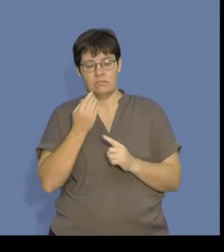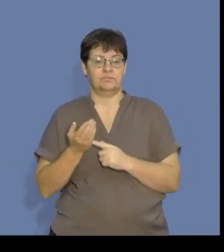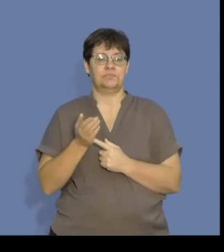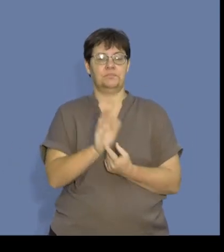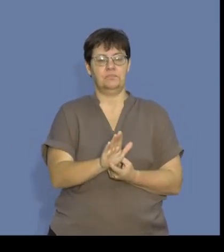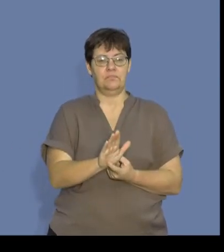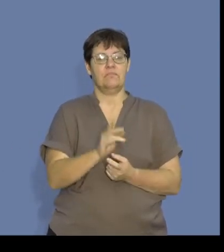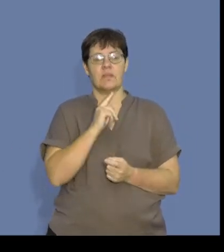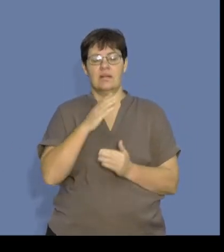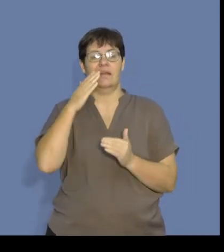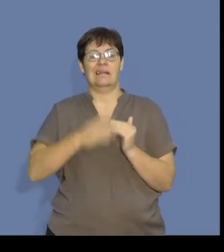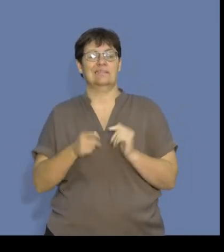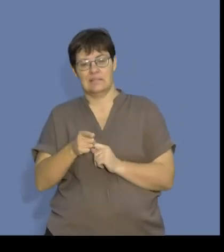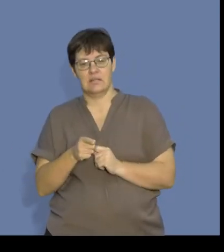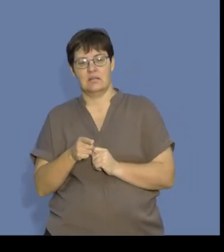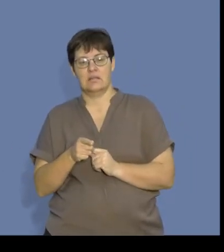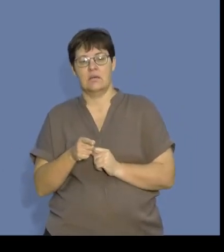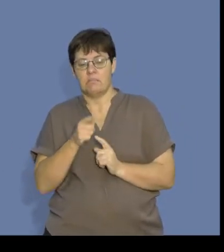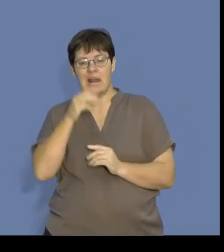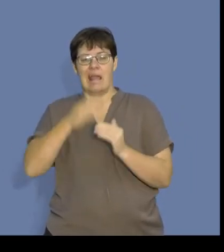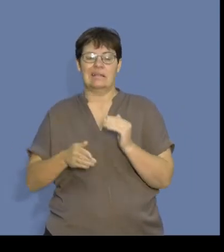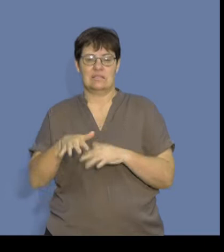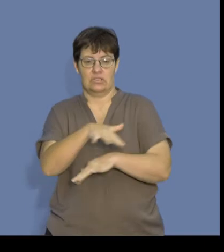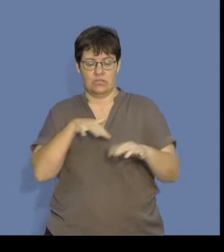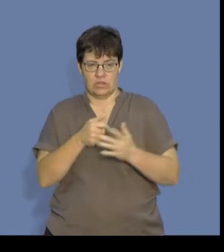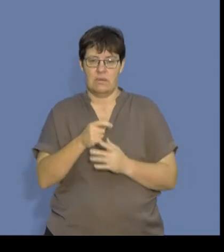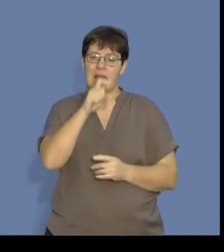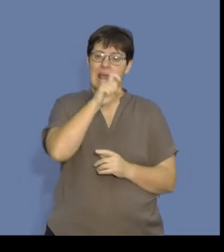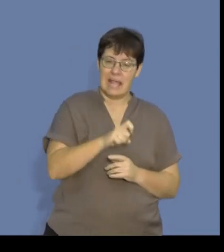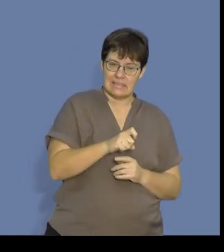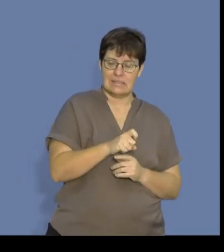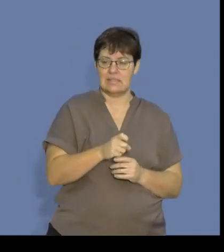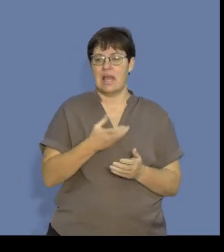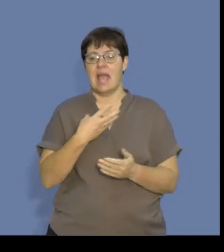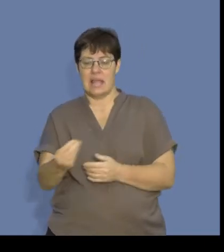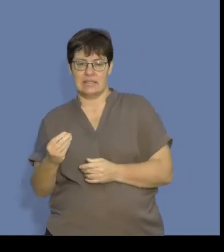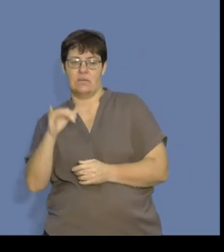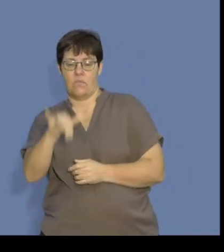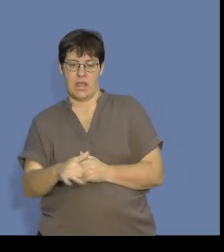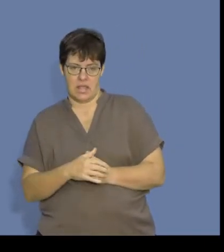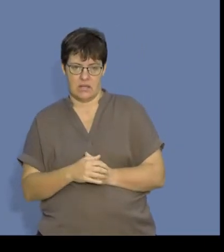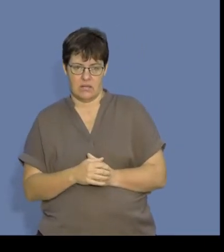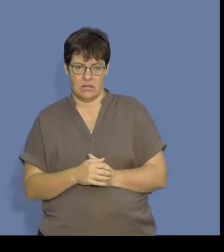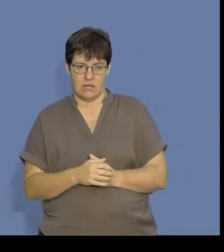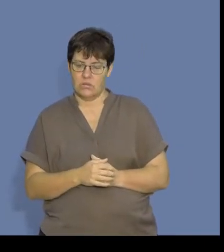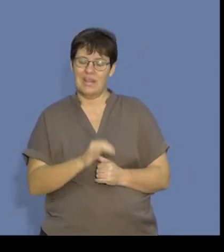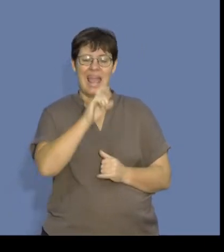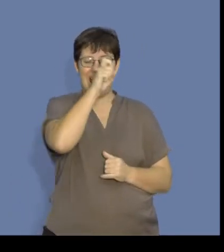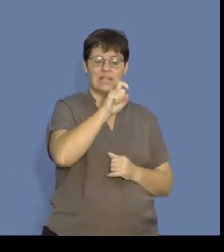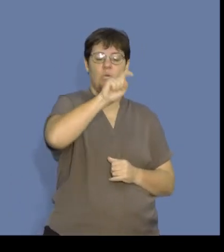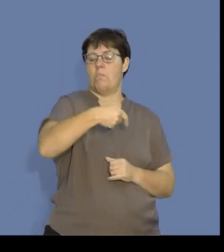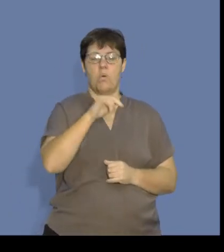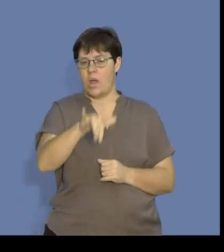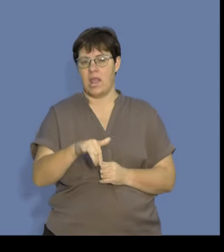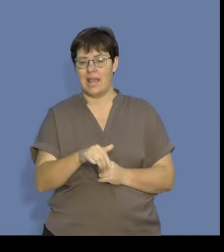to indicate an AND situation, that this is x and y, not x comma